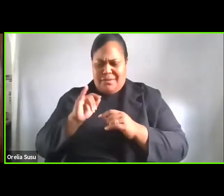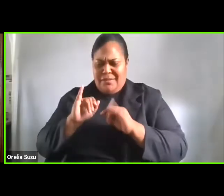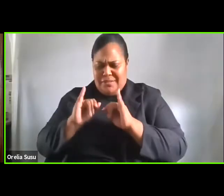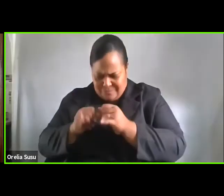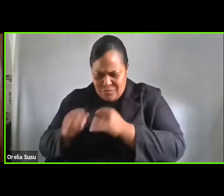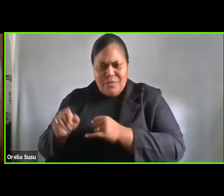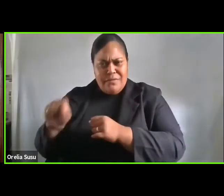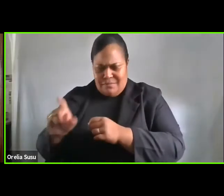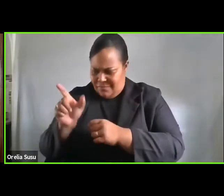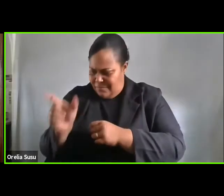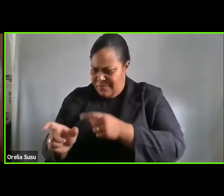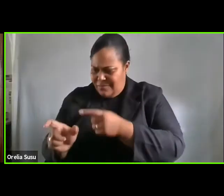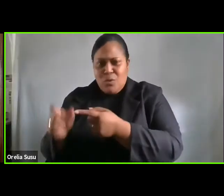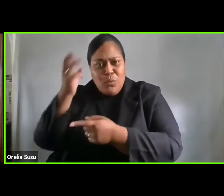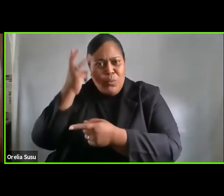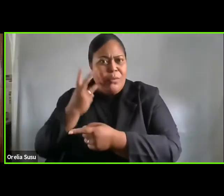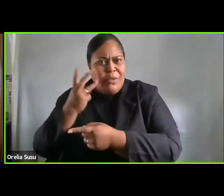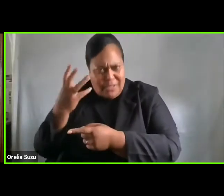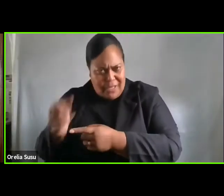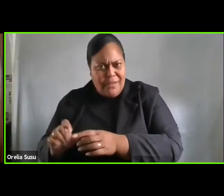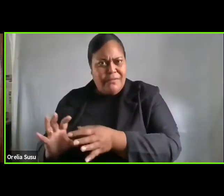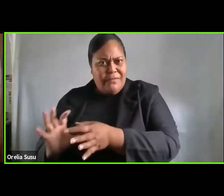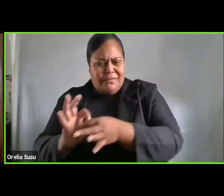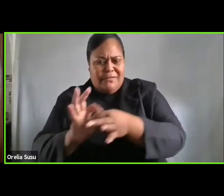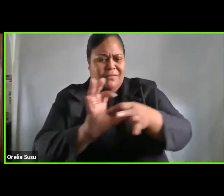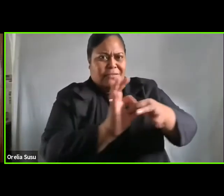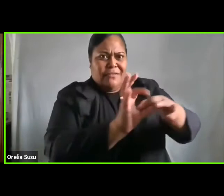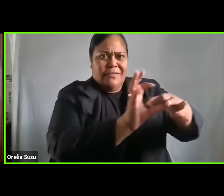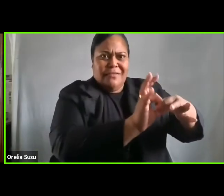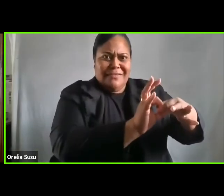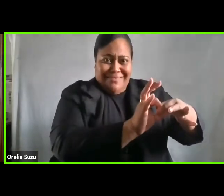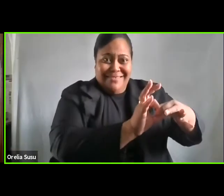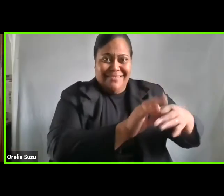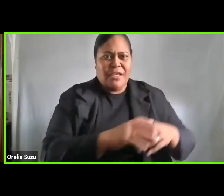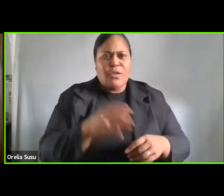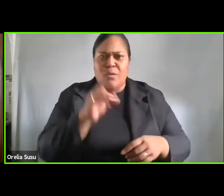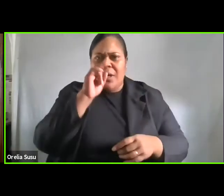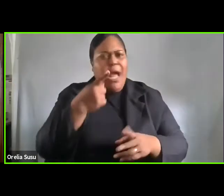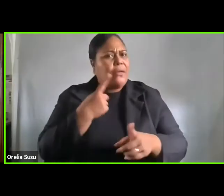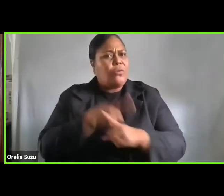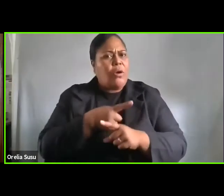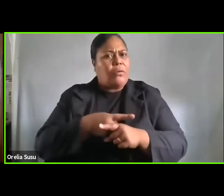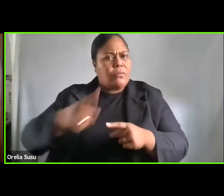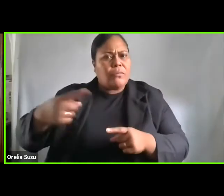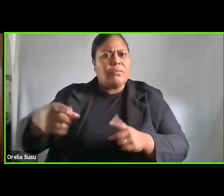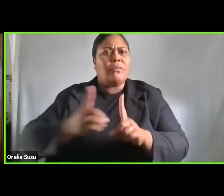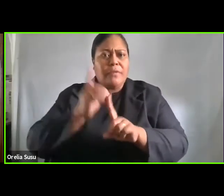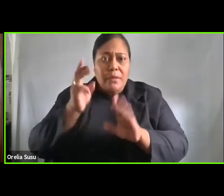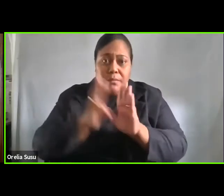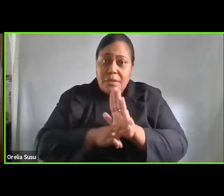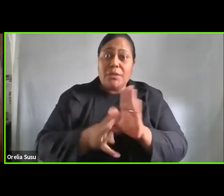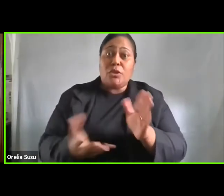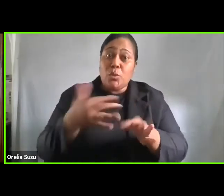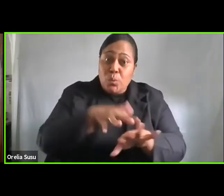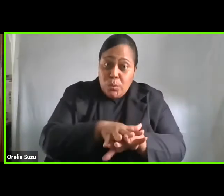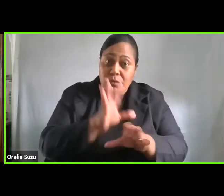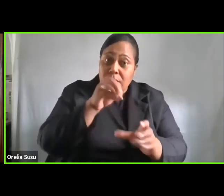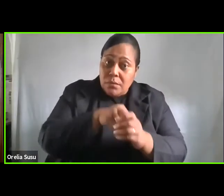have mentioned we cannot keep talking about development we cannot be talking about being inclusive and we are leaving